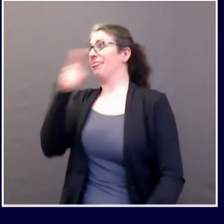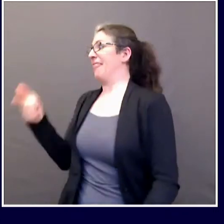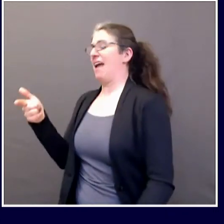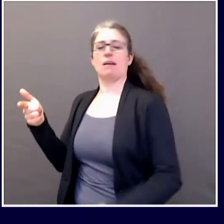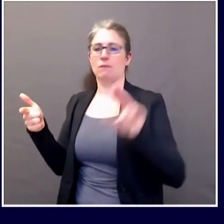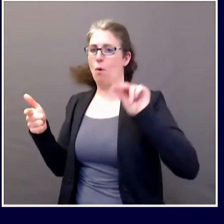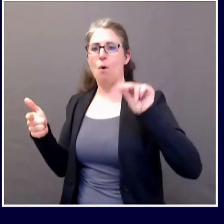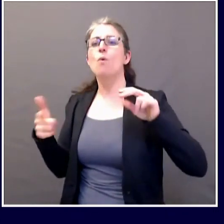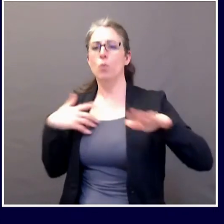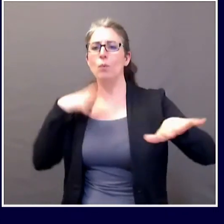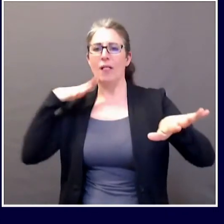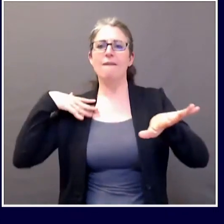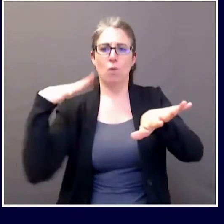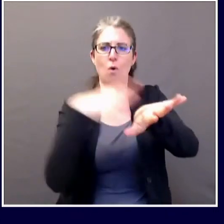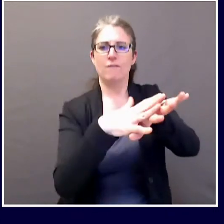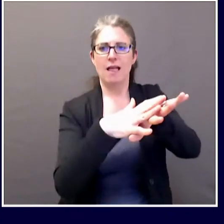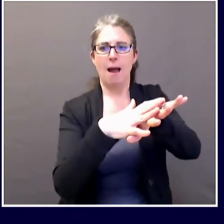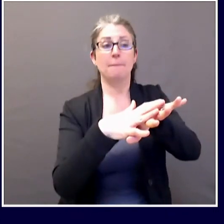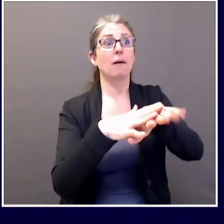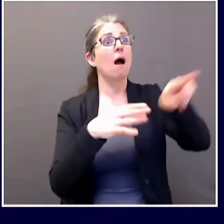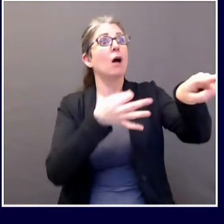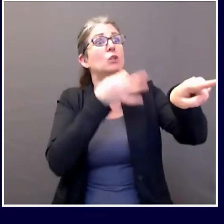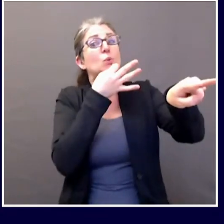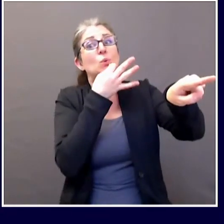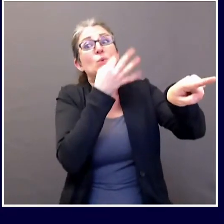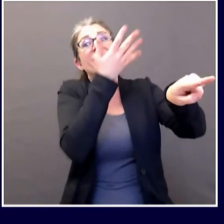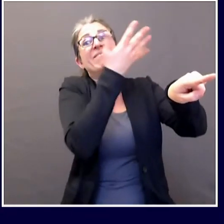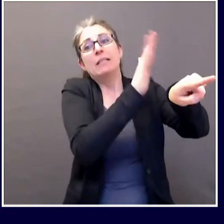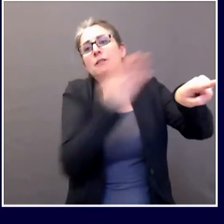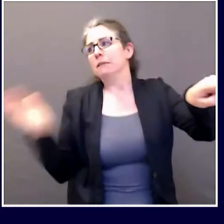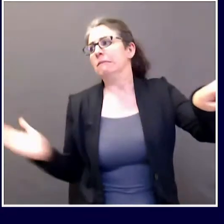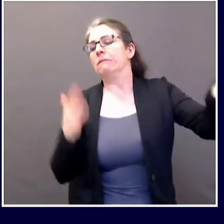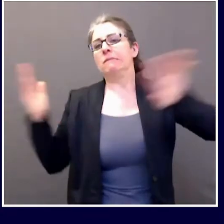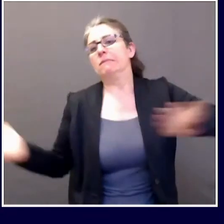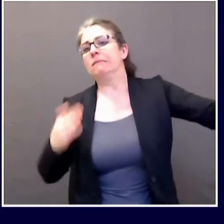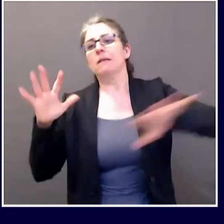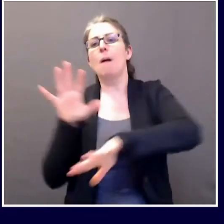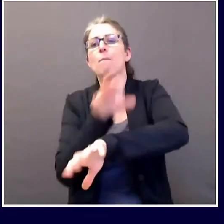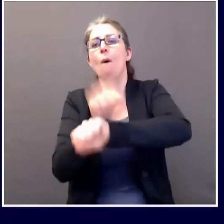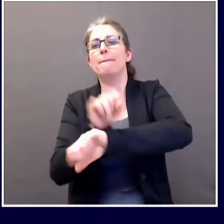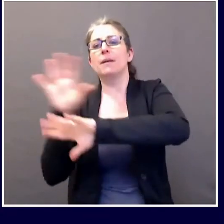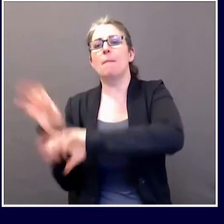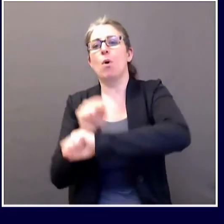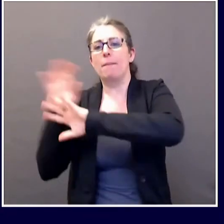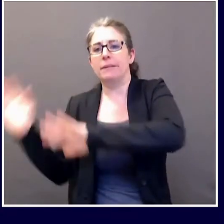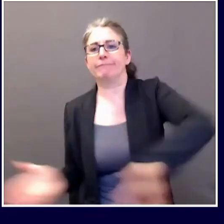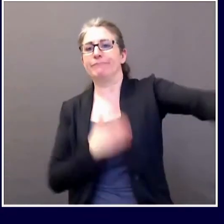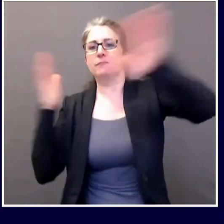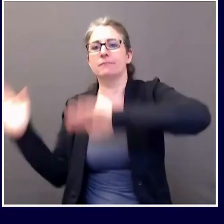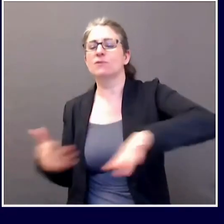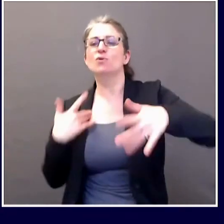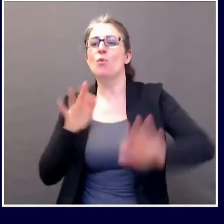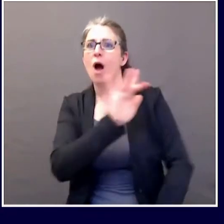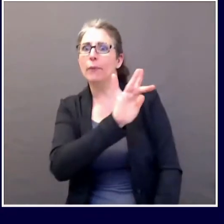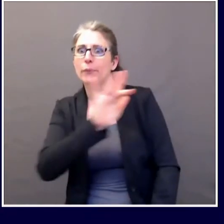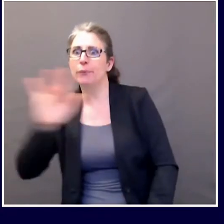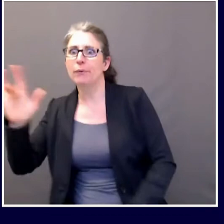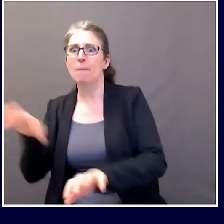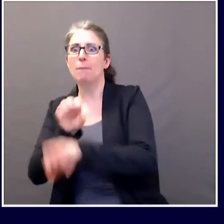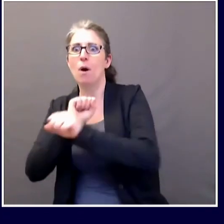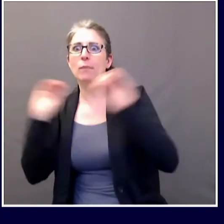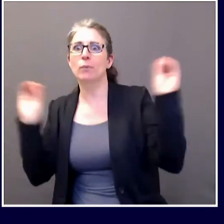look at that. Again, to synthesize all of those things, we're taking a look at what the supply of vaccine that we may be getting next week